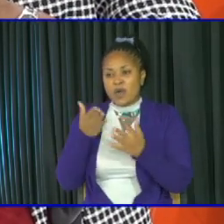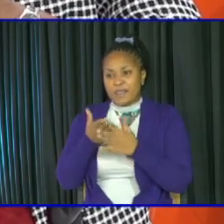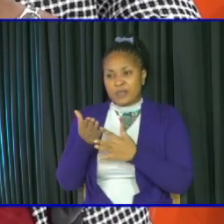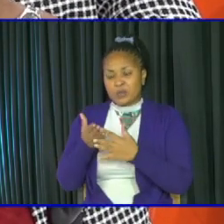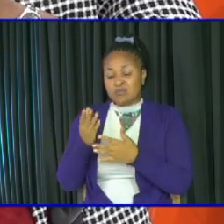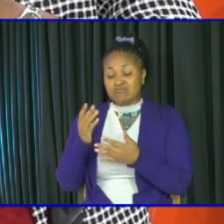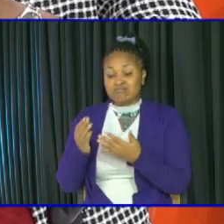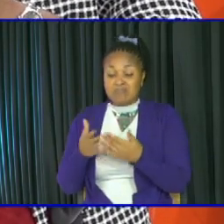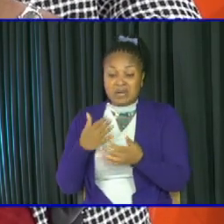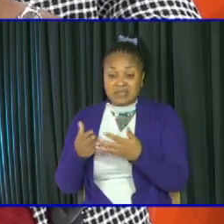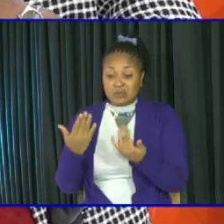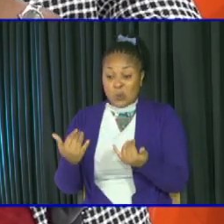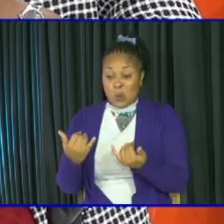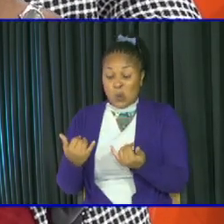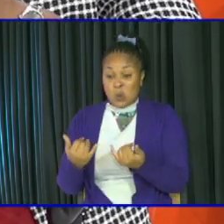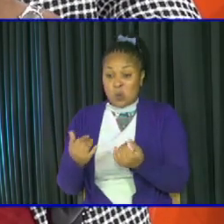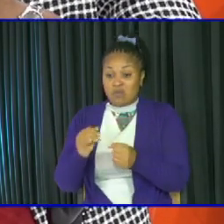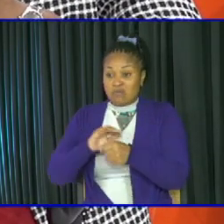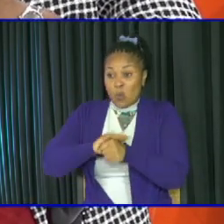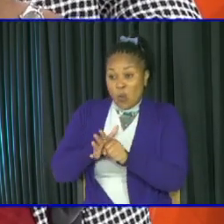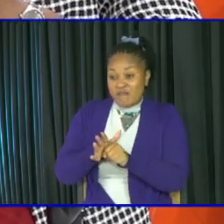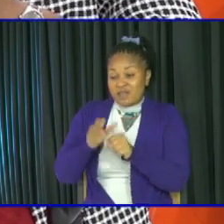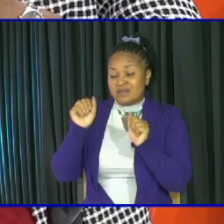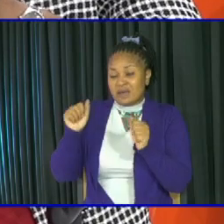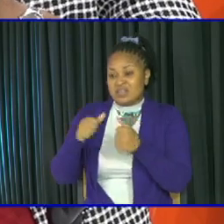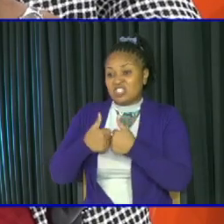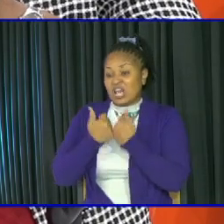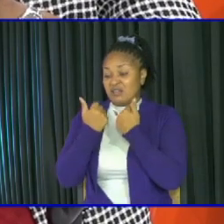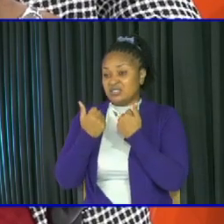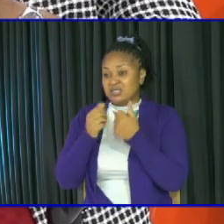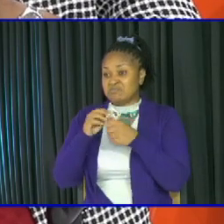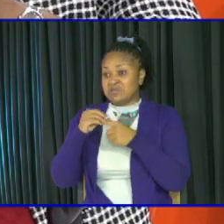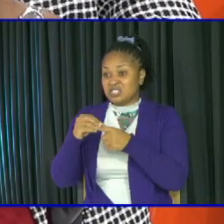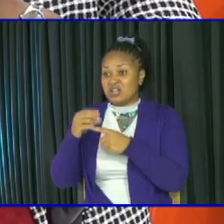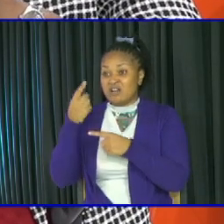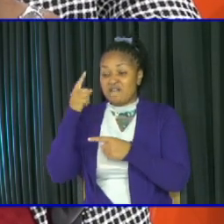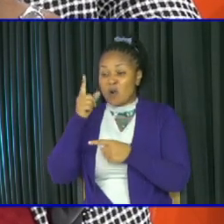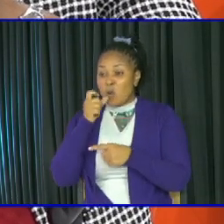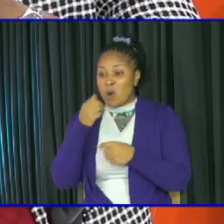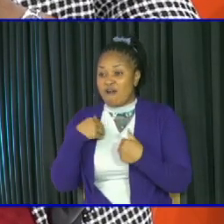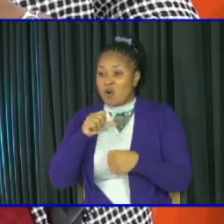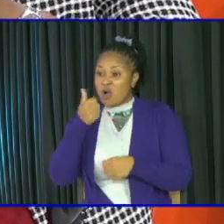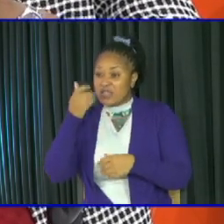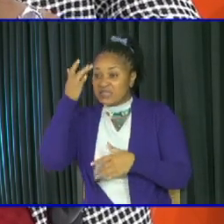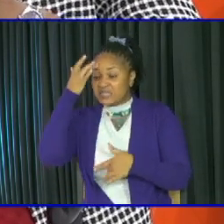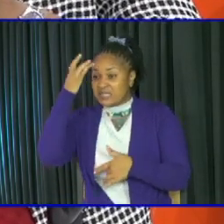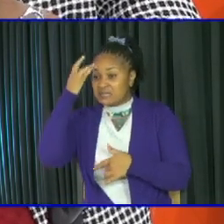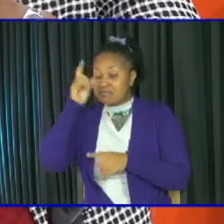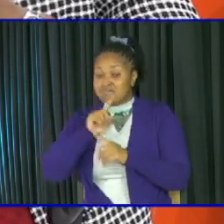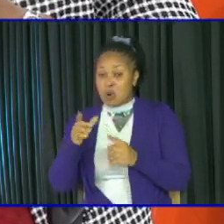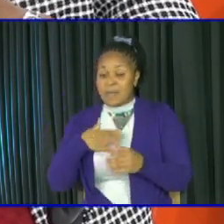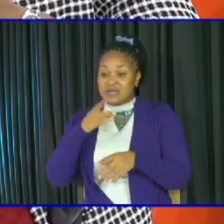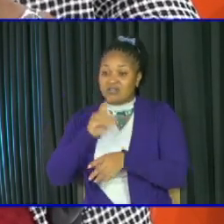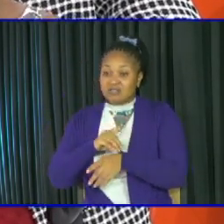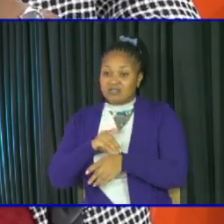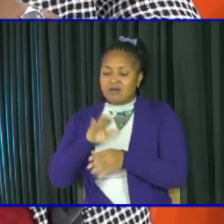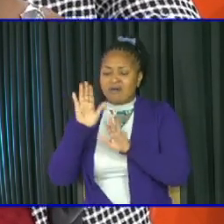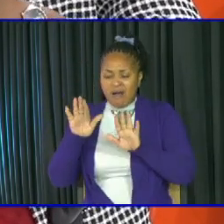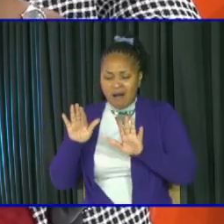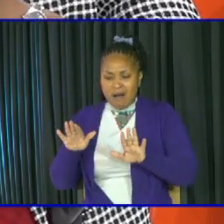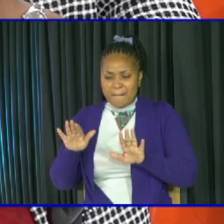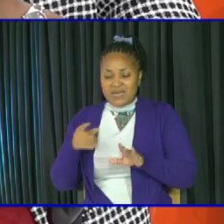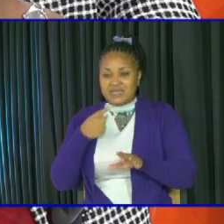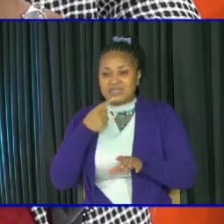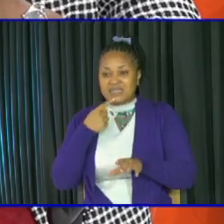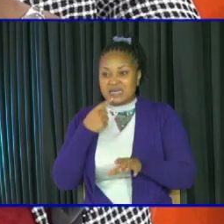this COVID-19 experience, it can be so challenging, especially for those of us who have underlying conditions. But as my doctor calmed me and told me when I